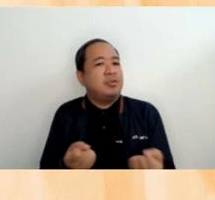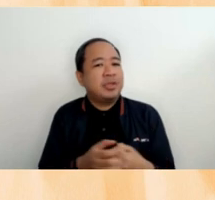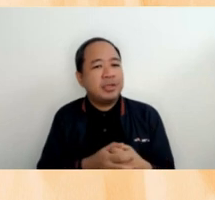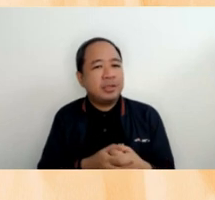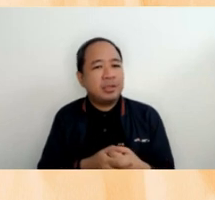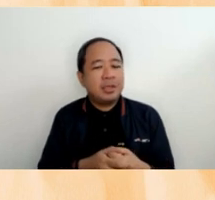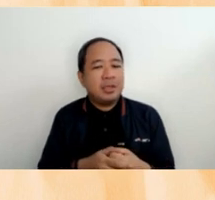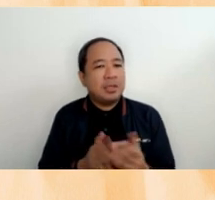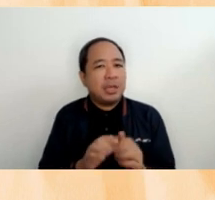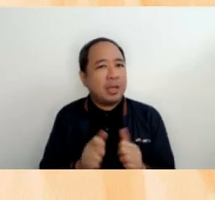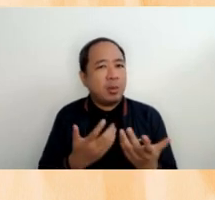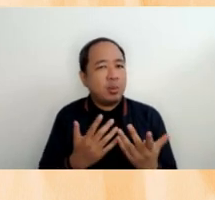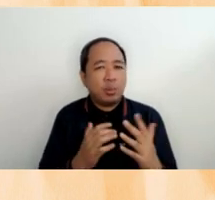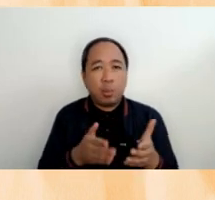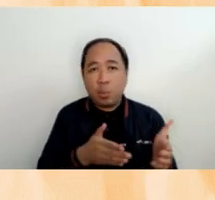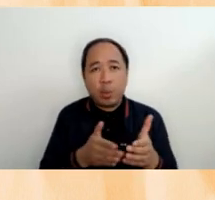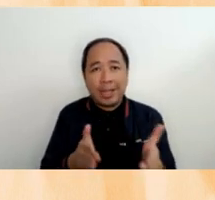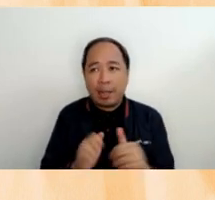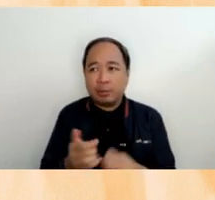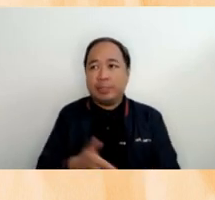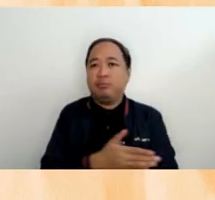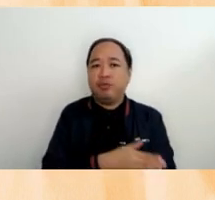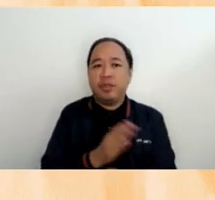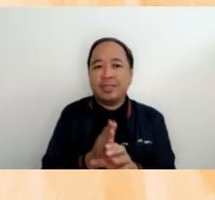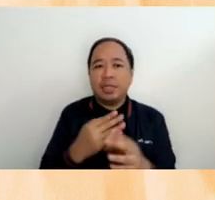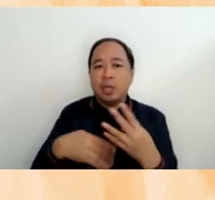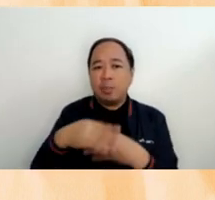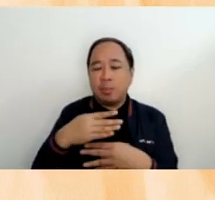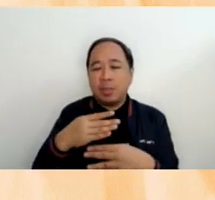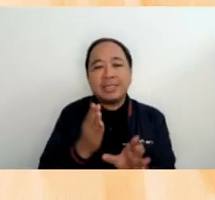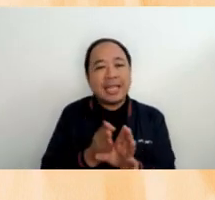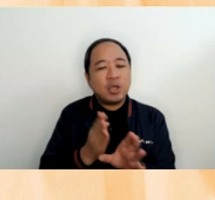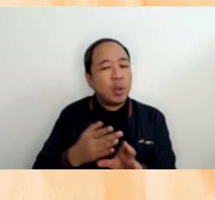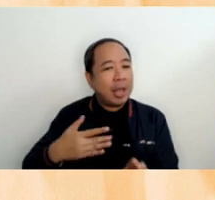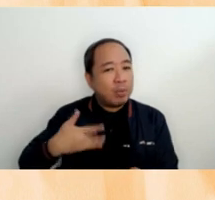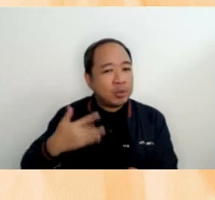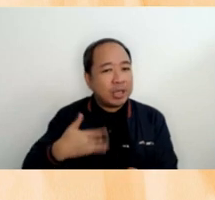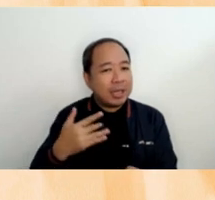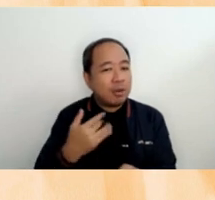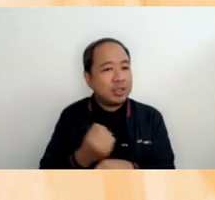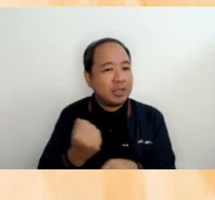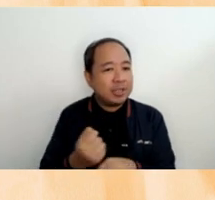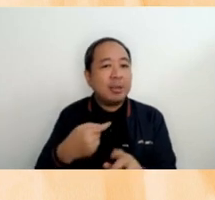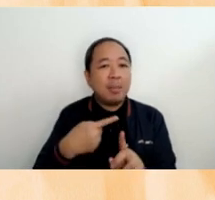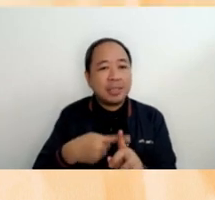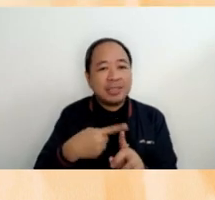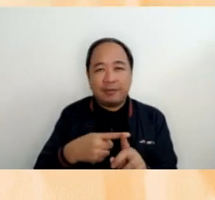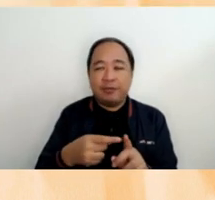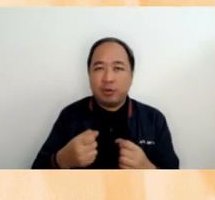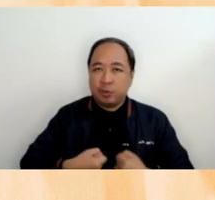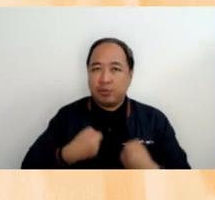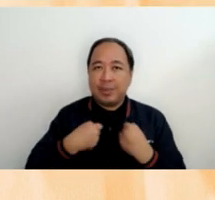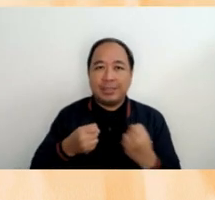ways how to build it, including, of course, some positive coping strategies that can be of help.